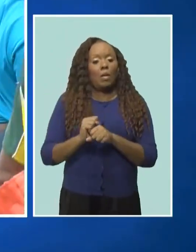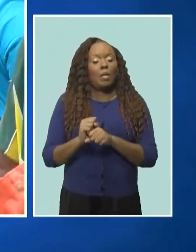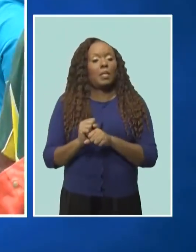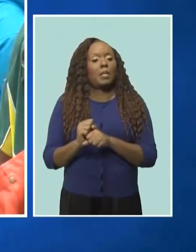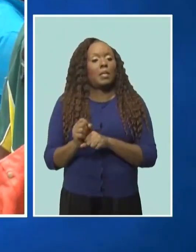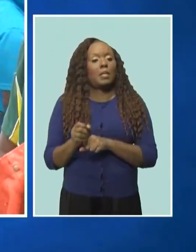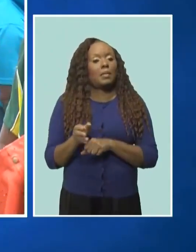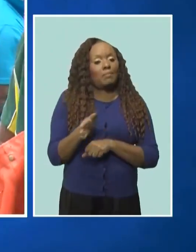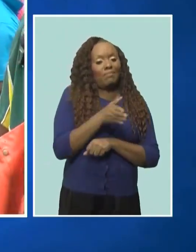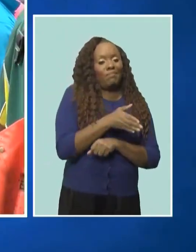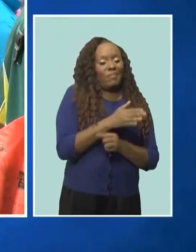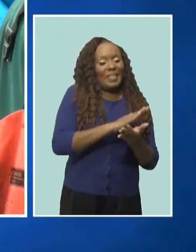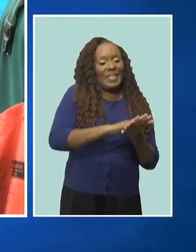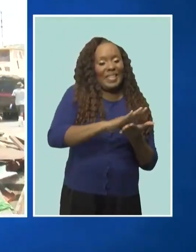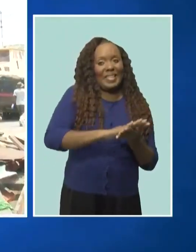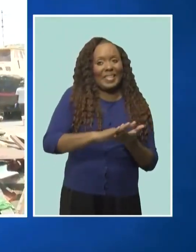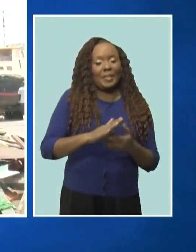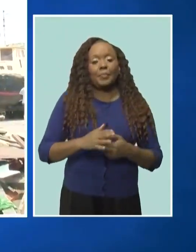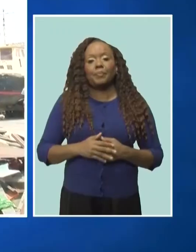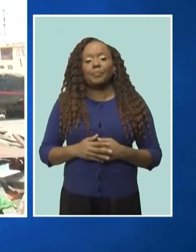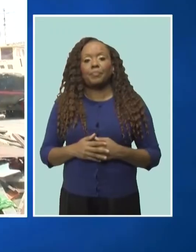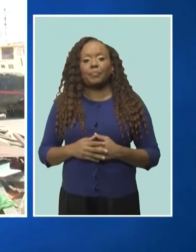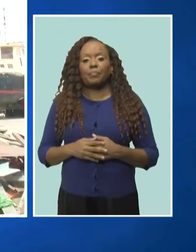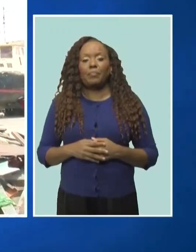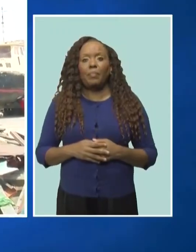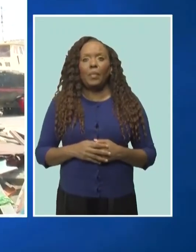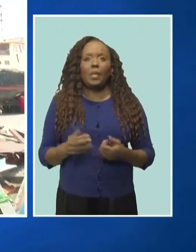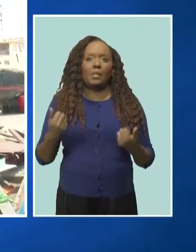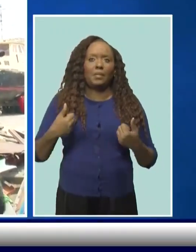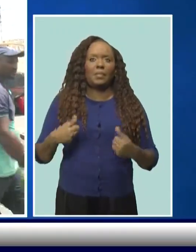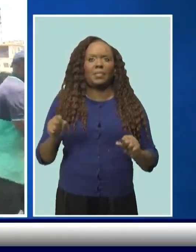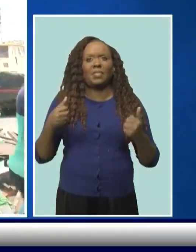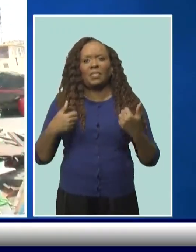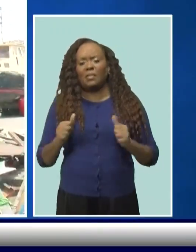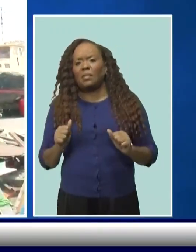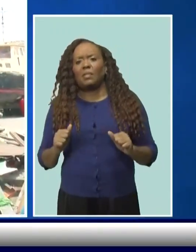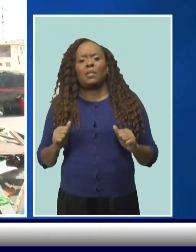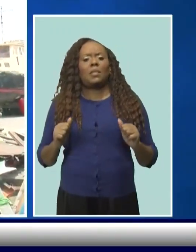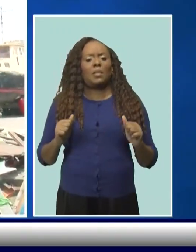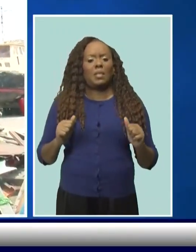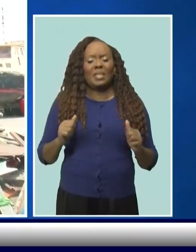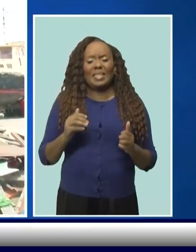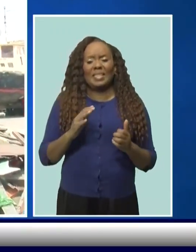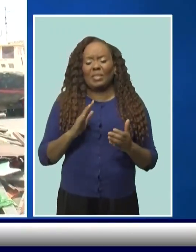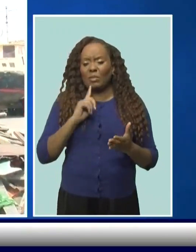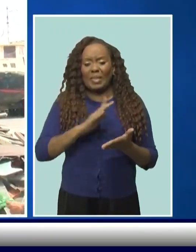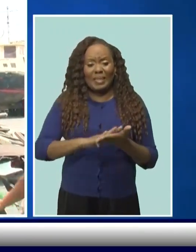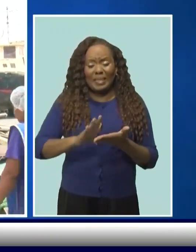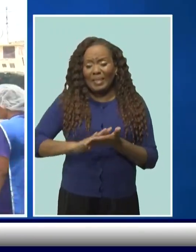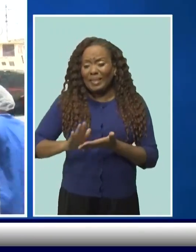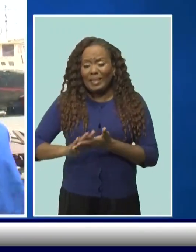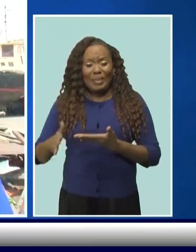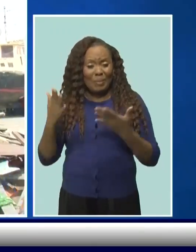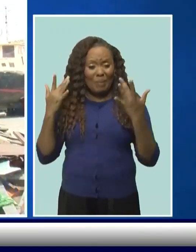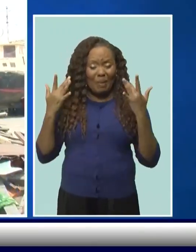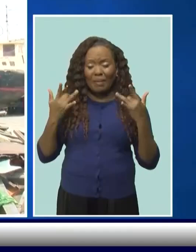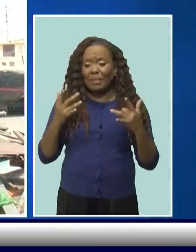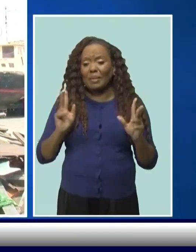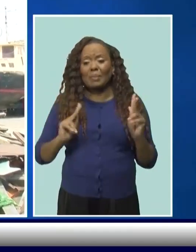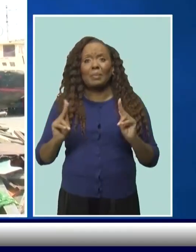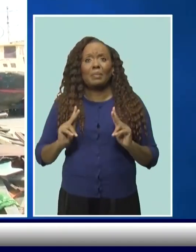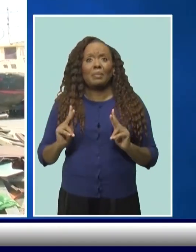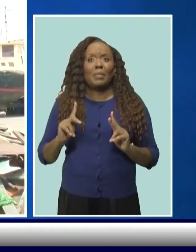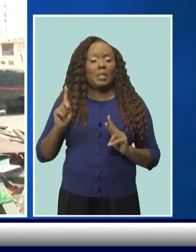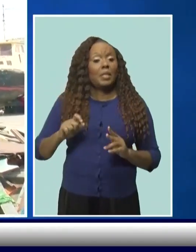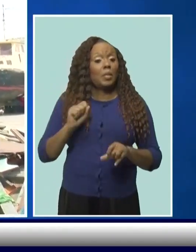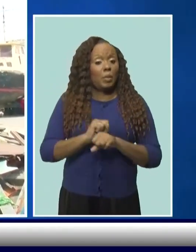northern end. We try hard to get this thing, get it over that people can get back up there and work with the farmers. Because right now, I can't